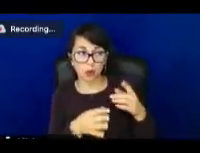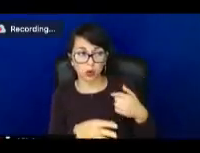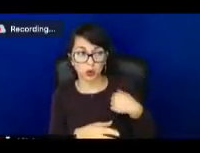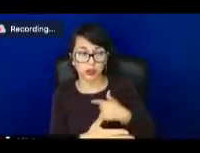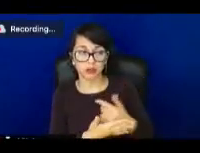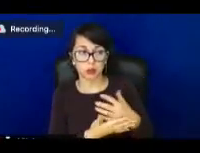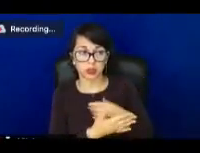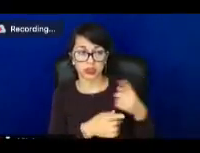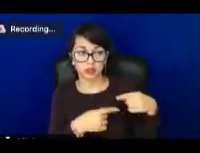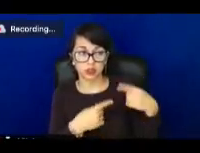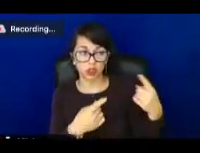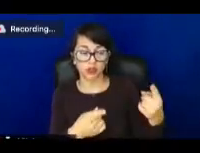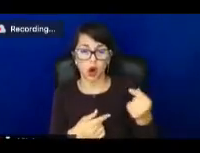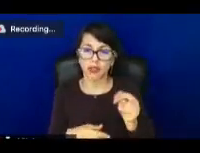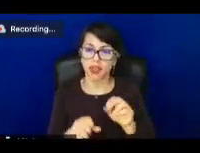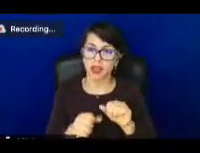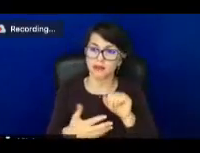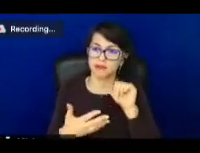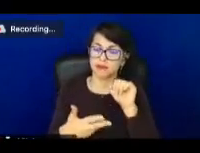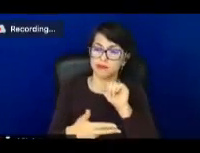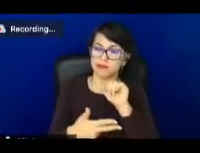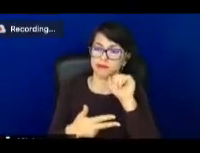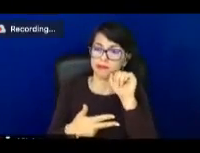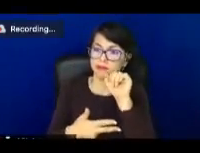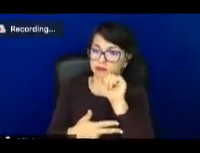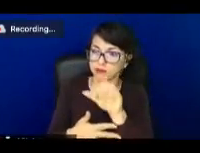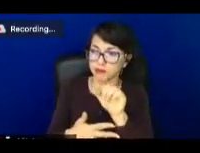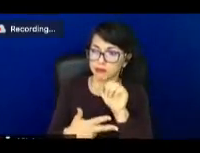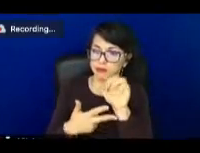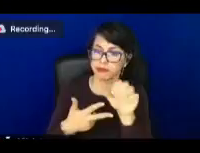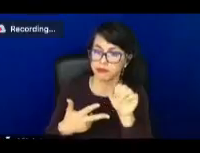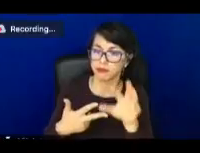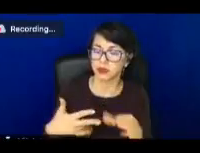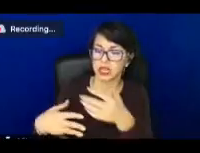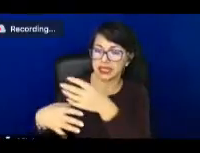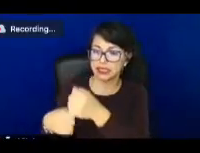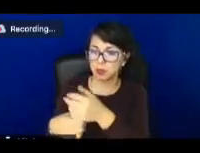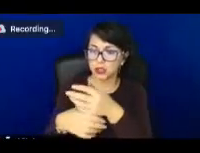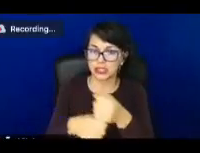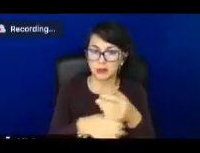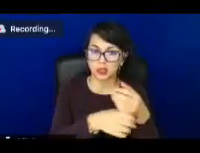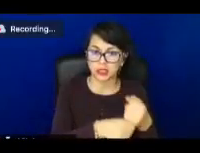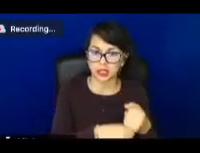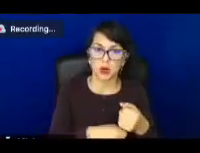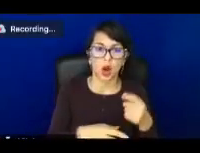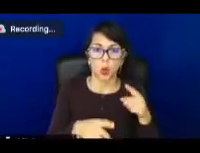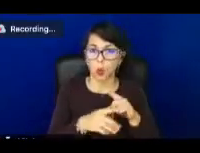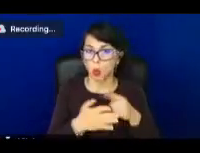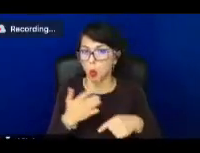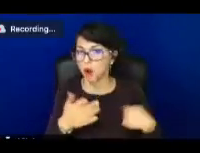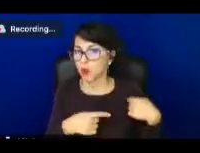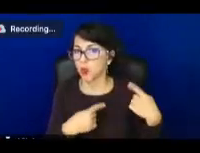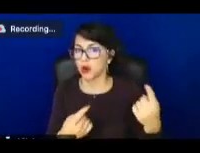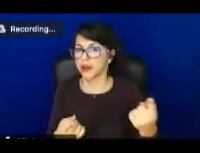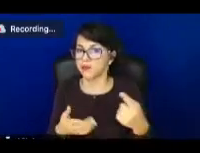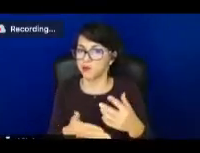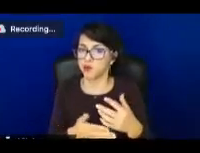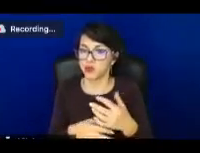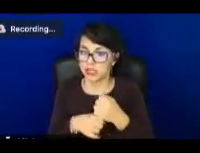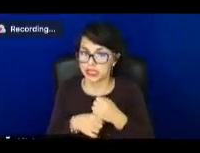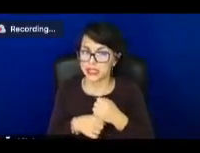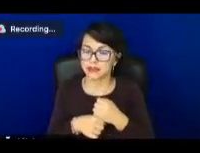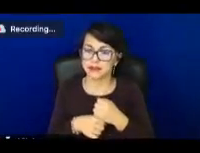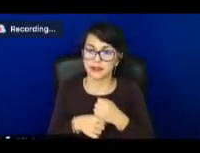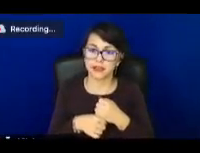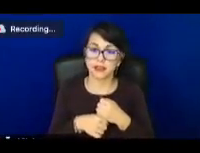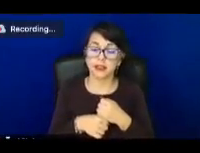Northern, Central, and Southern California. So then if anybody, feels then after hearing the